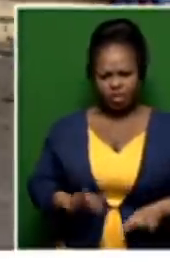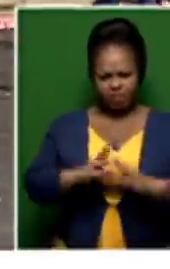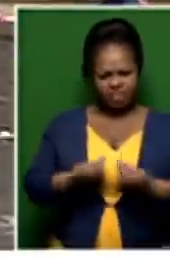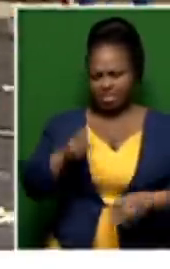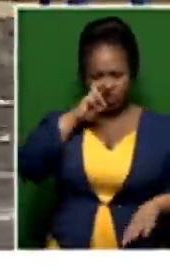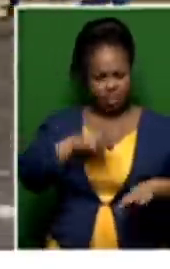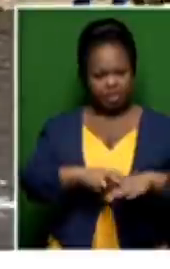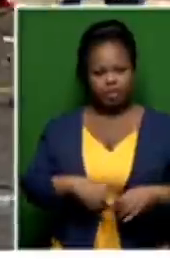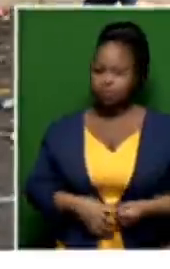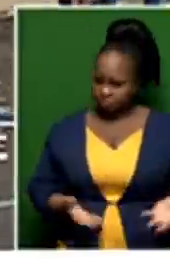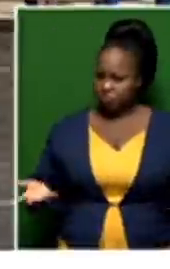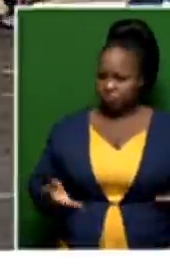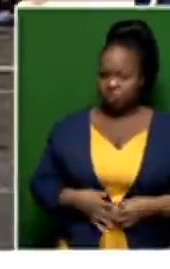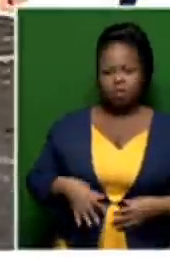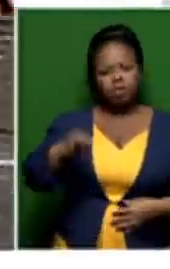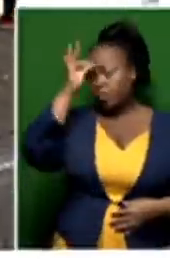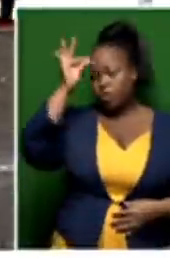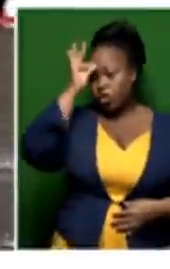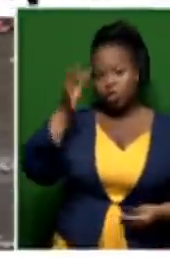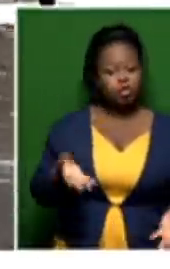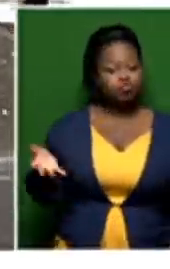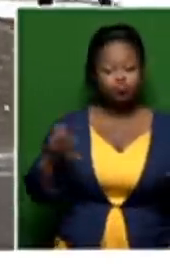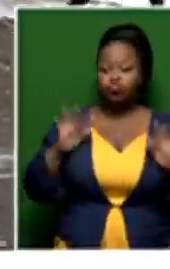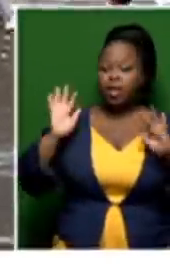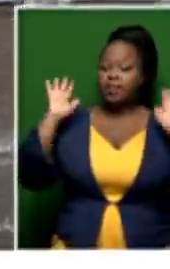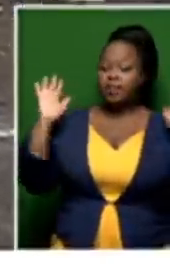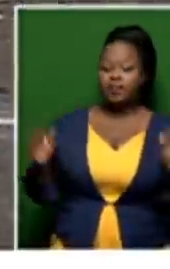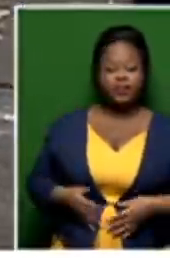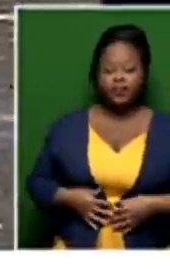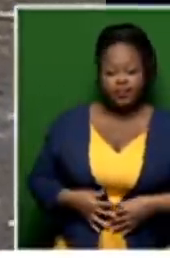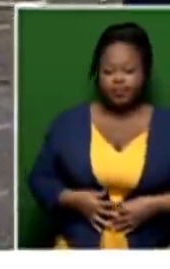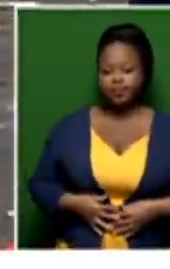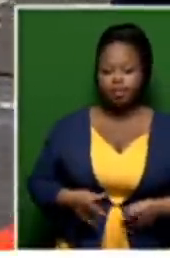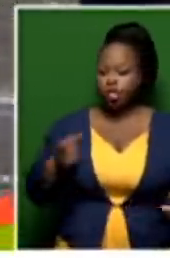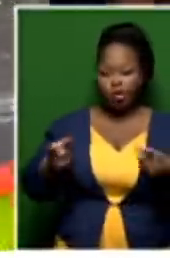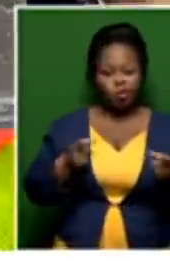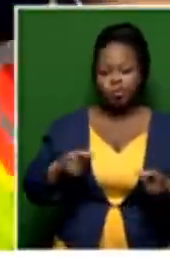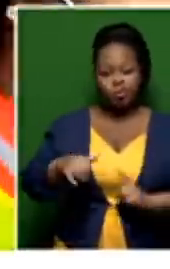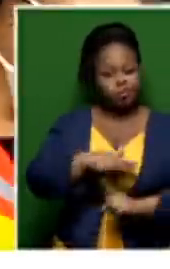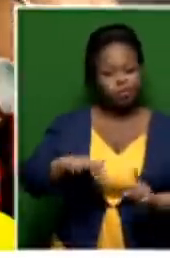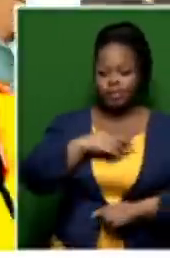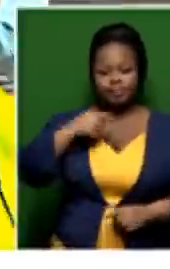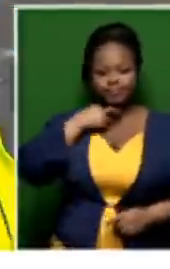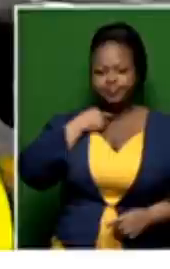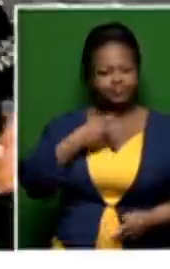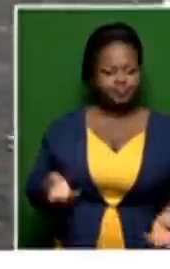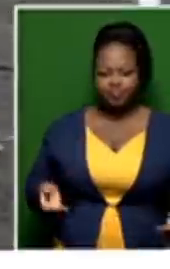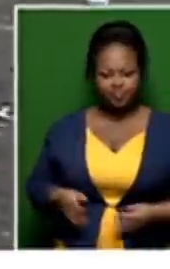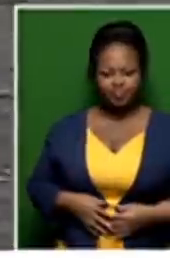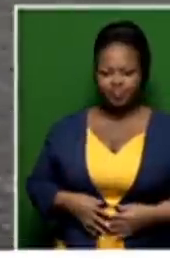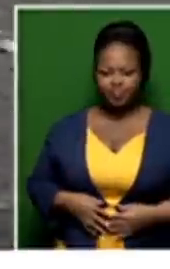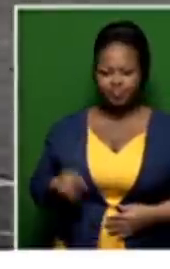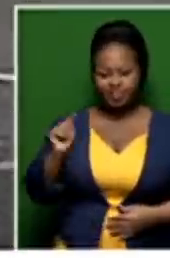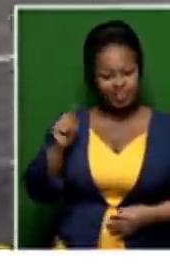was needed was clearly taken. Police completely do not have a handle over the situation here. This is